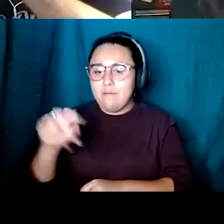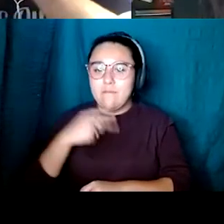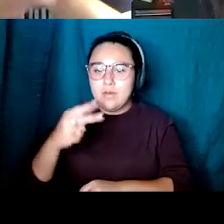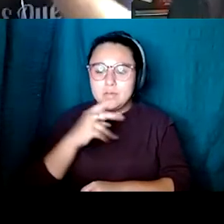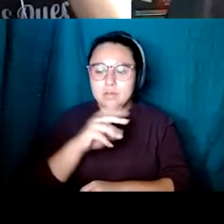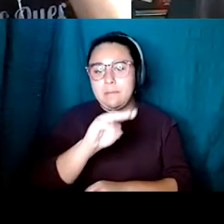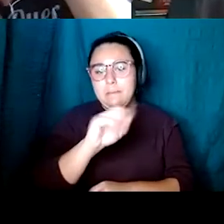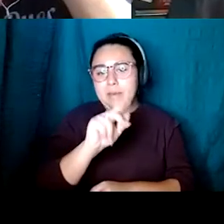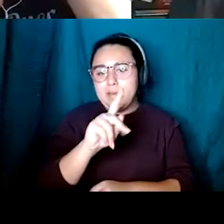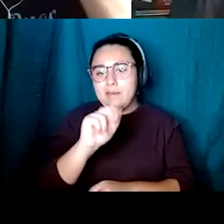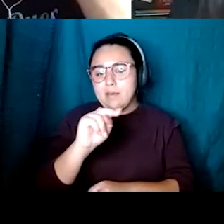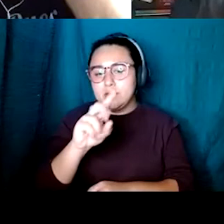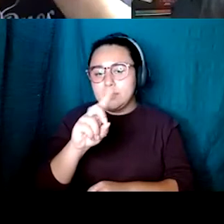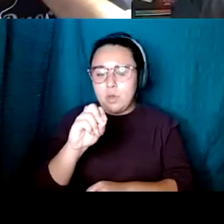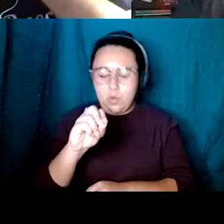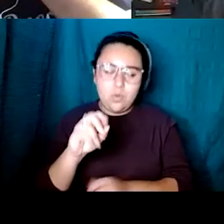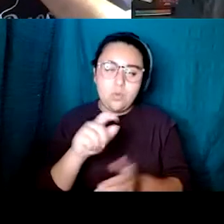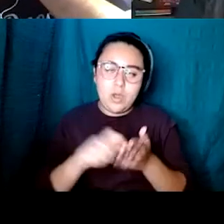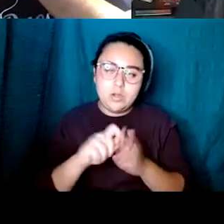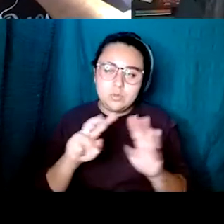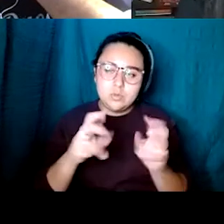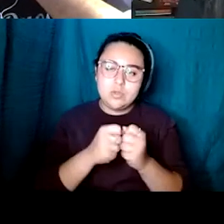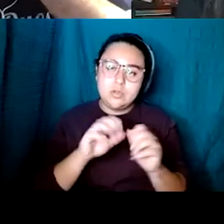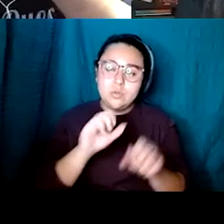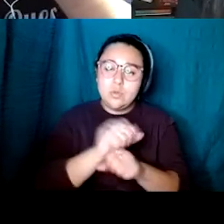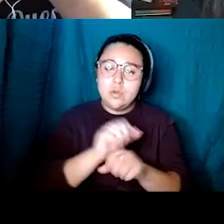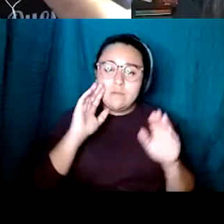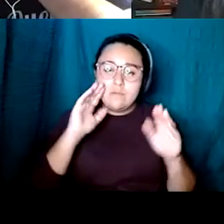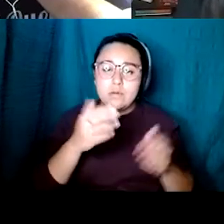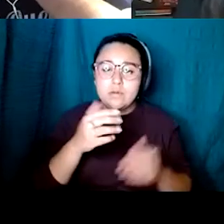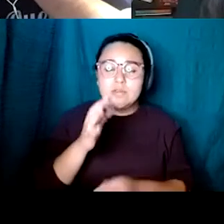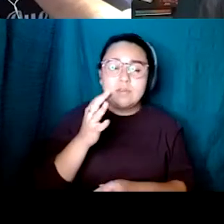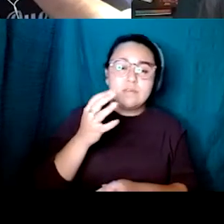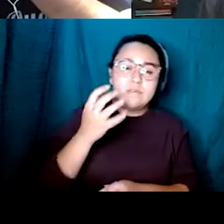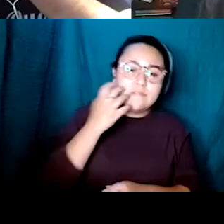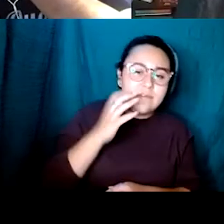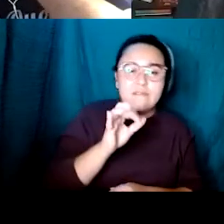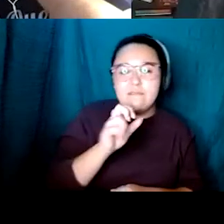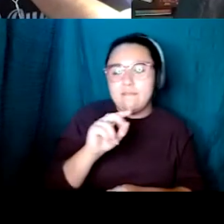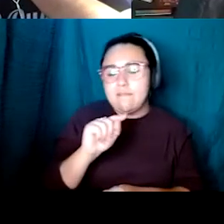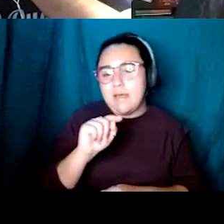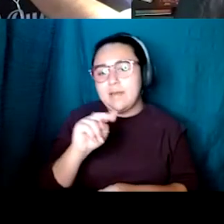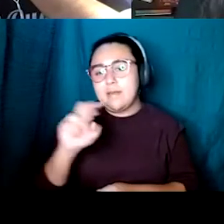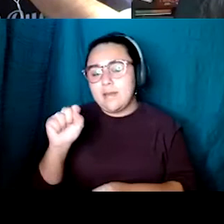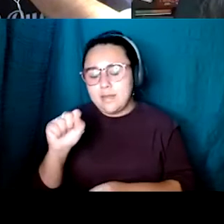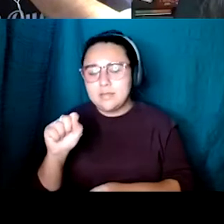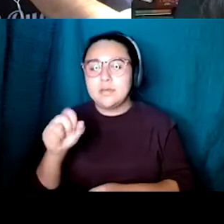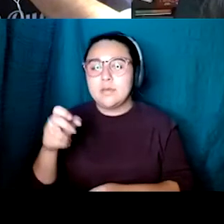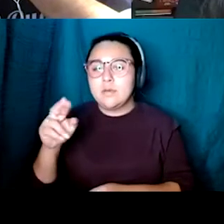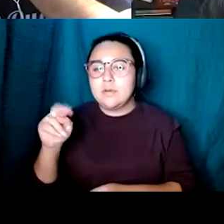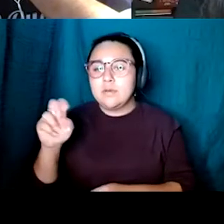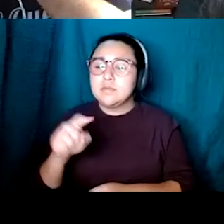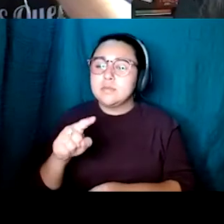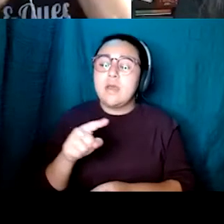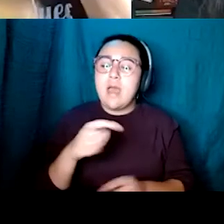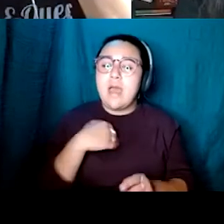Writers Workshops. Miguel's work that centers on fatness and queerness appears in From Macho to Mariposa, New